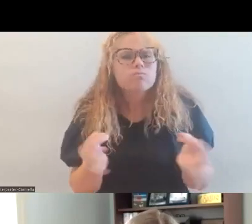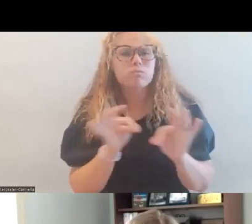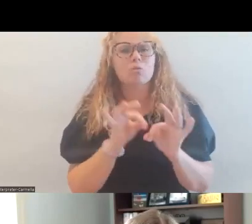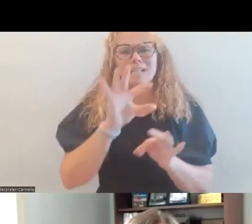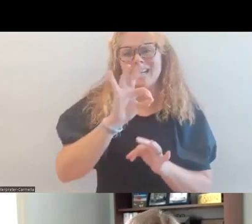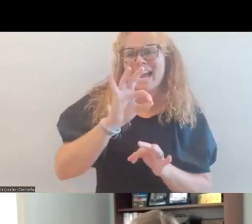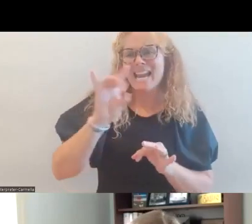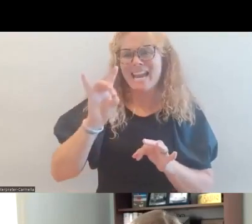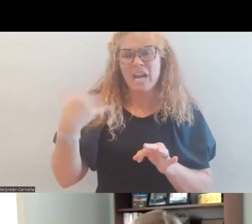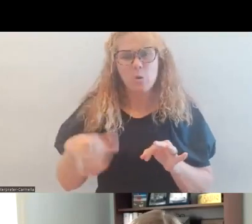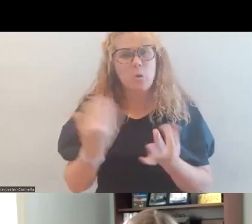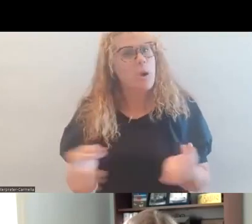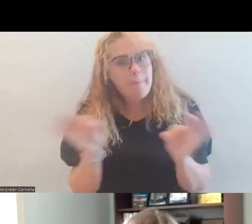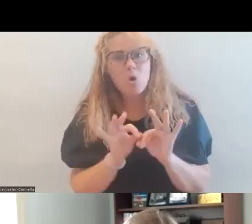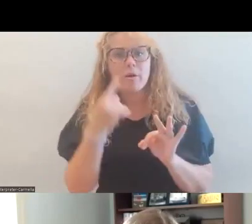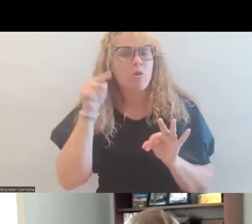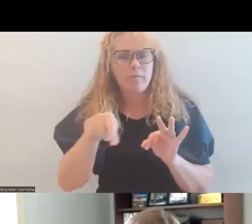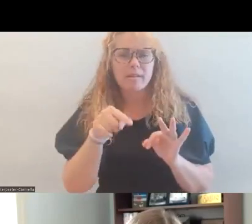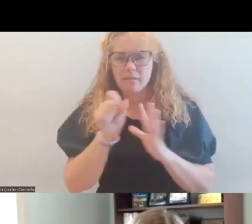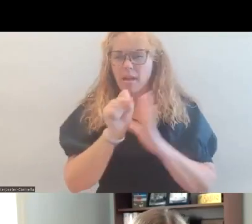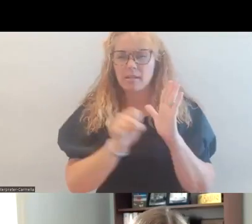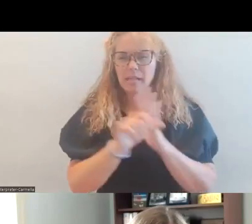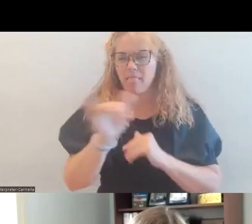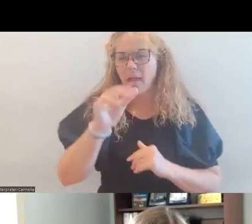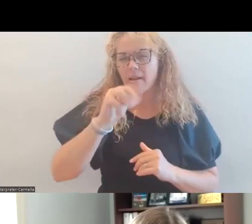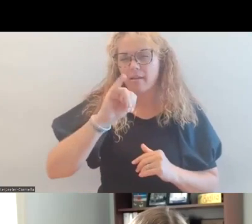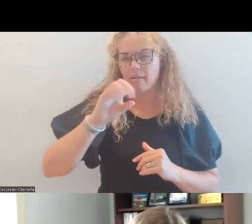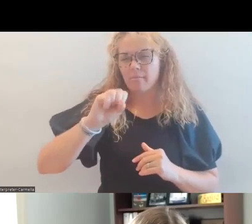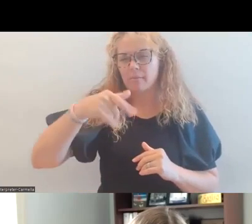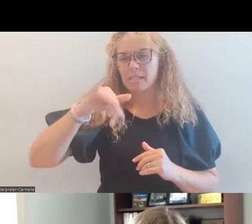988 is to this and to a state like Mississippi.